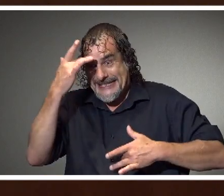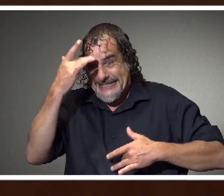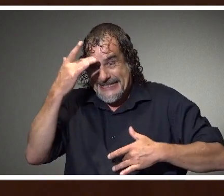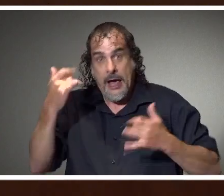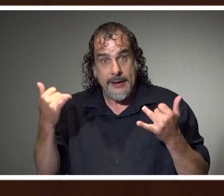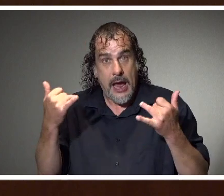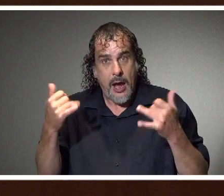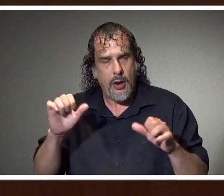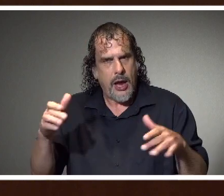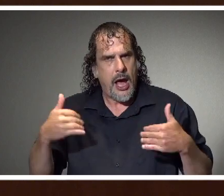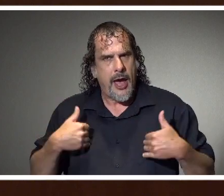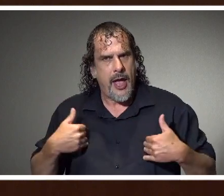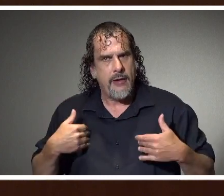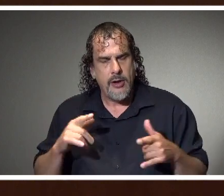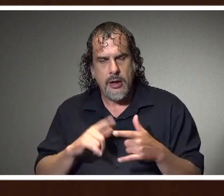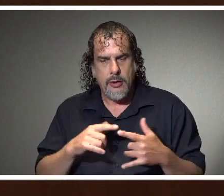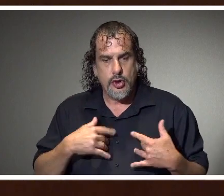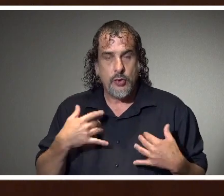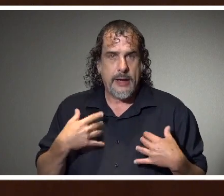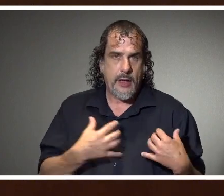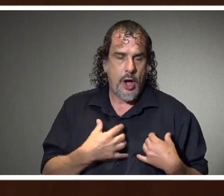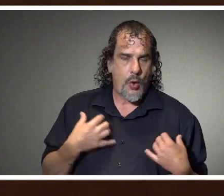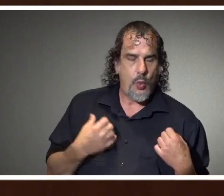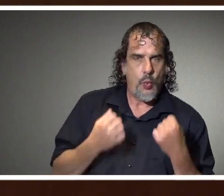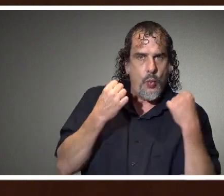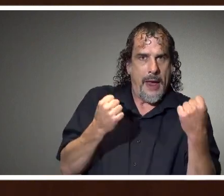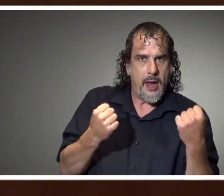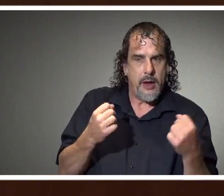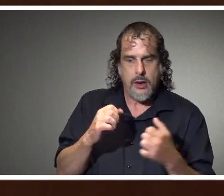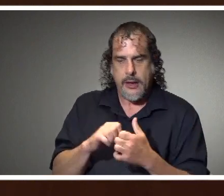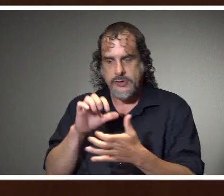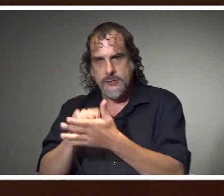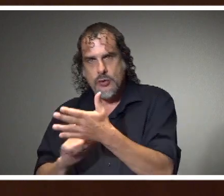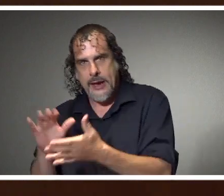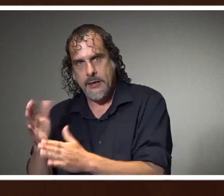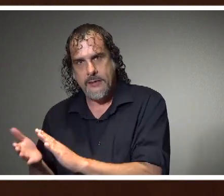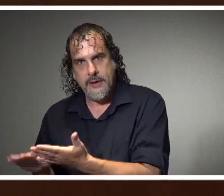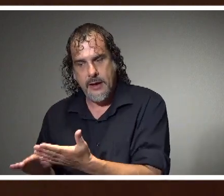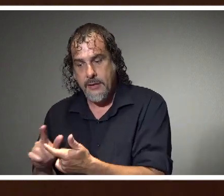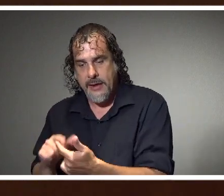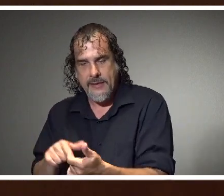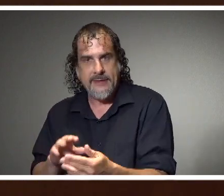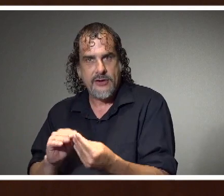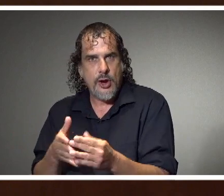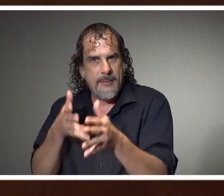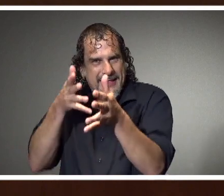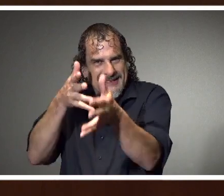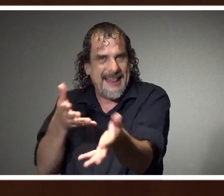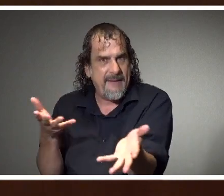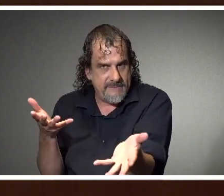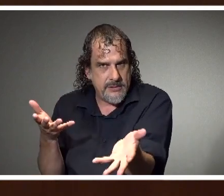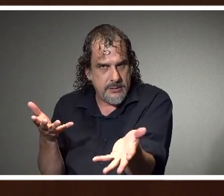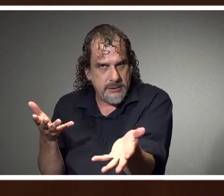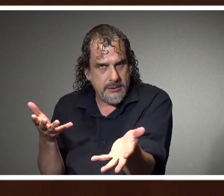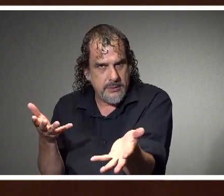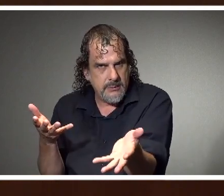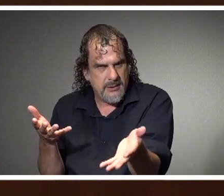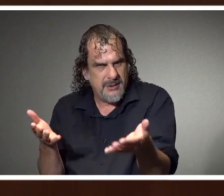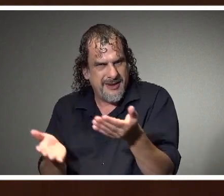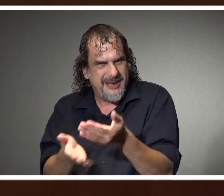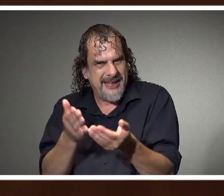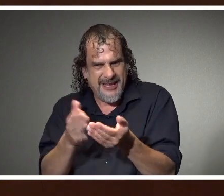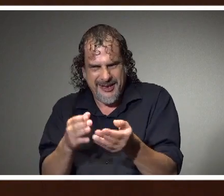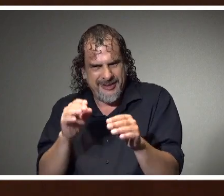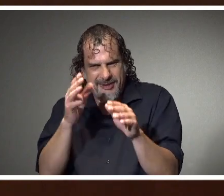basically it's going to be, if you take the recovered and then subtract the deaths, it's going to be everybody who's left. So that's a pretty